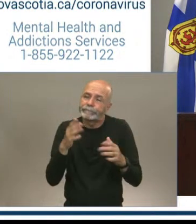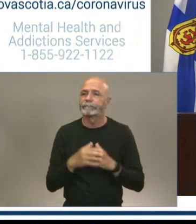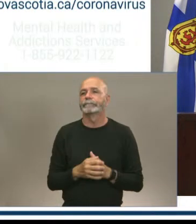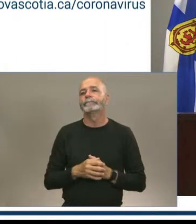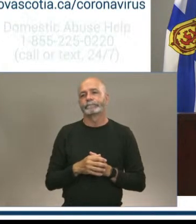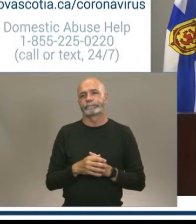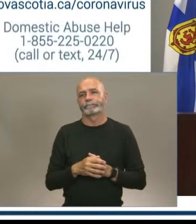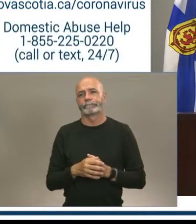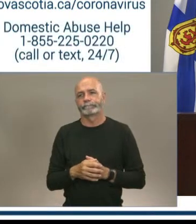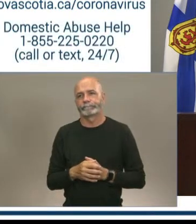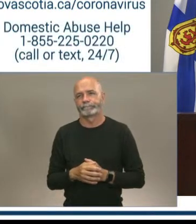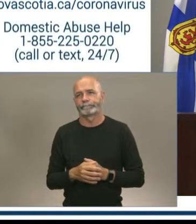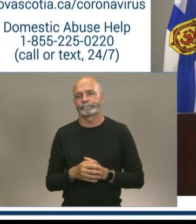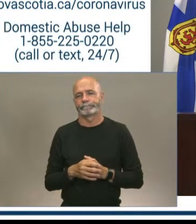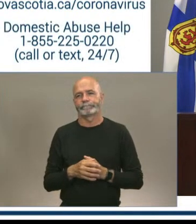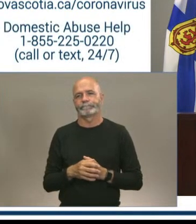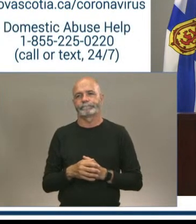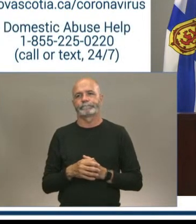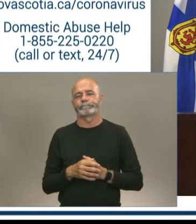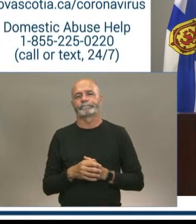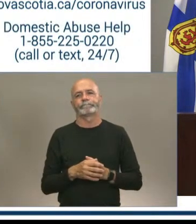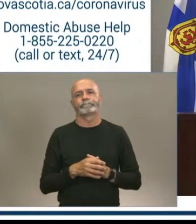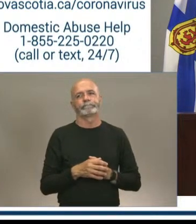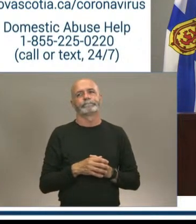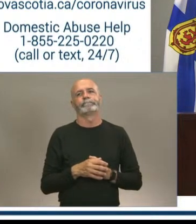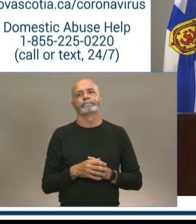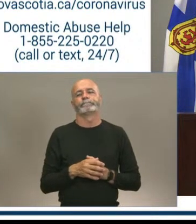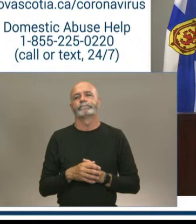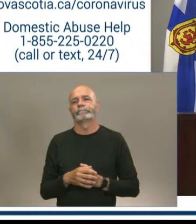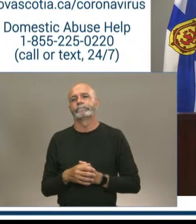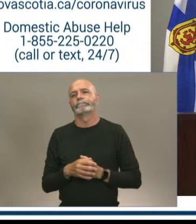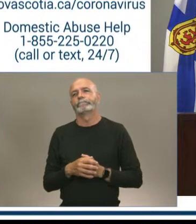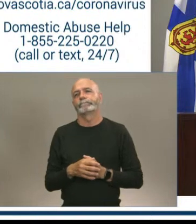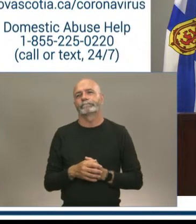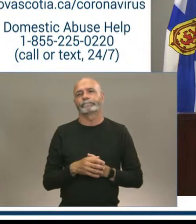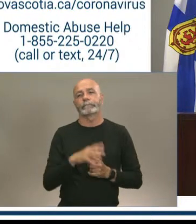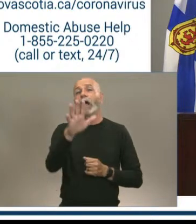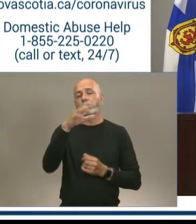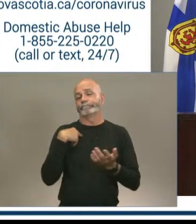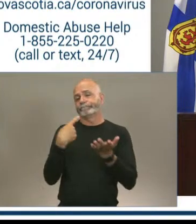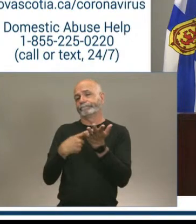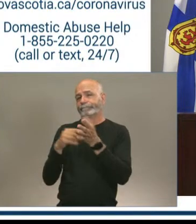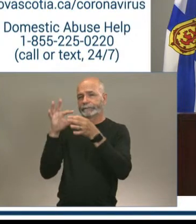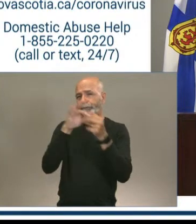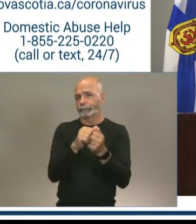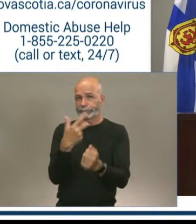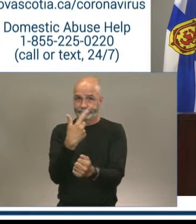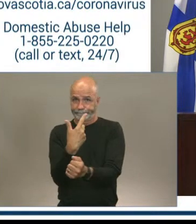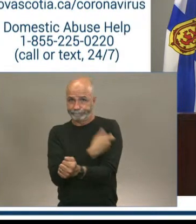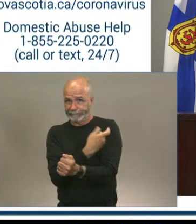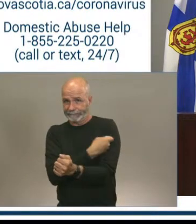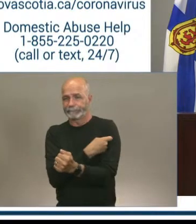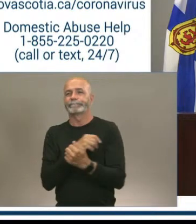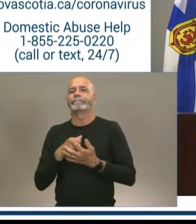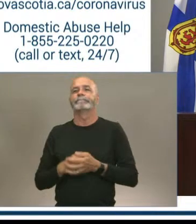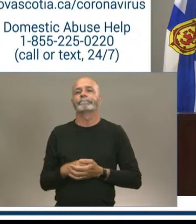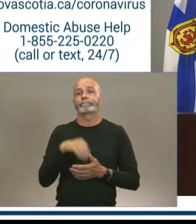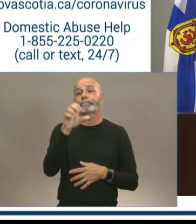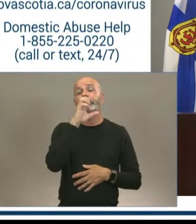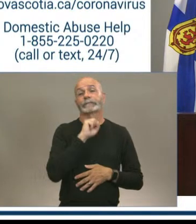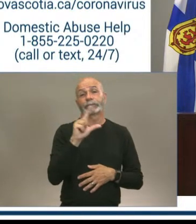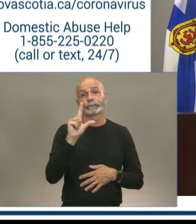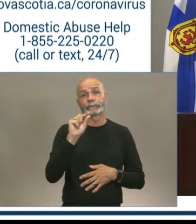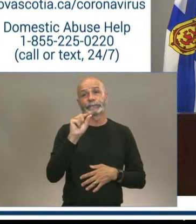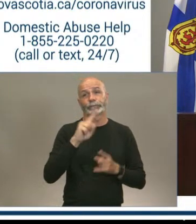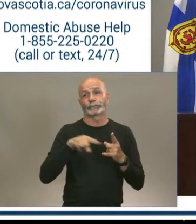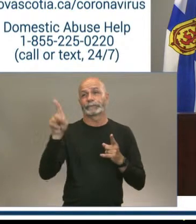Thank you. I guess I just wanted to switch from the border now to the vaccination rate. We heard people in the 20s, many still need